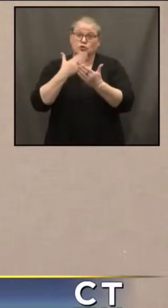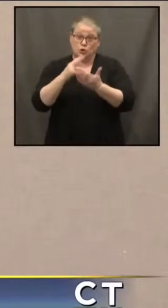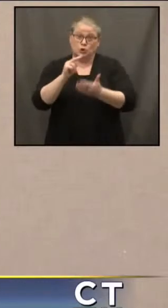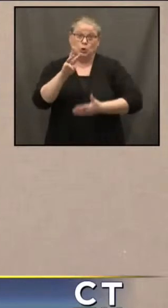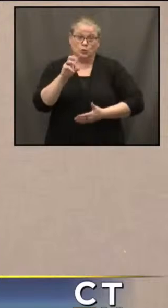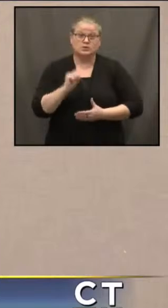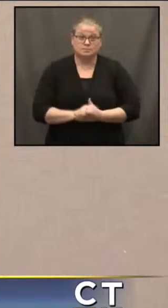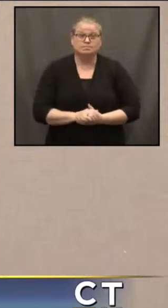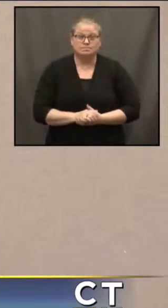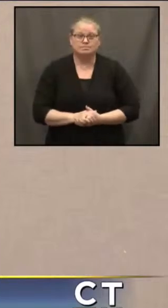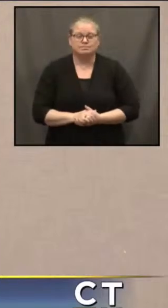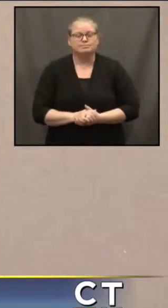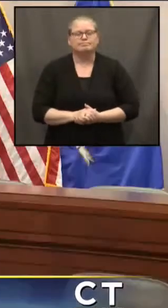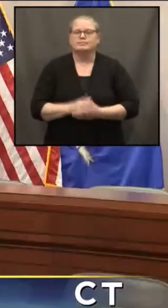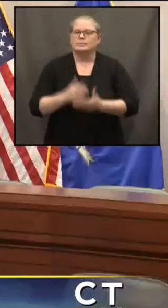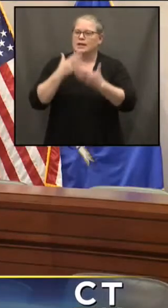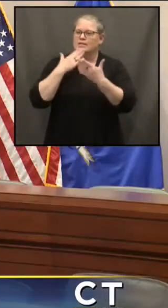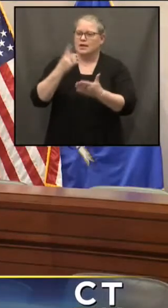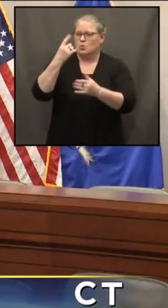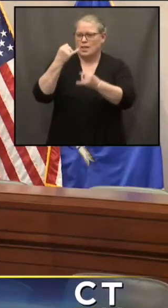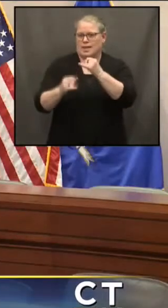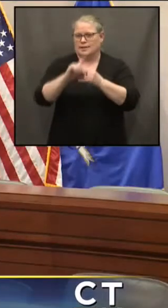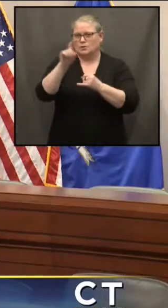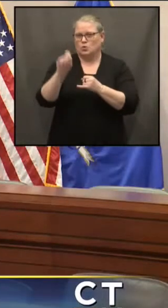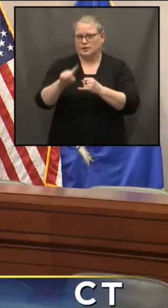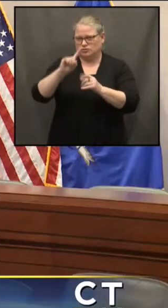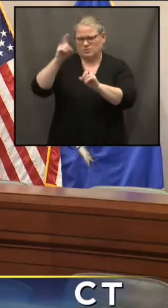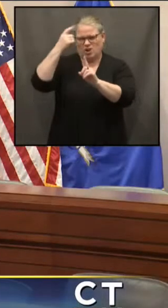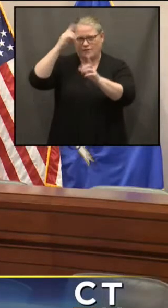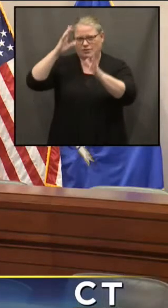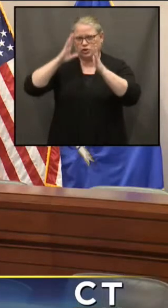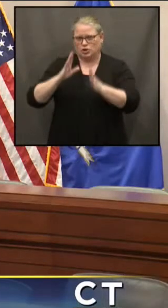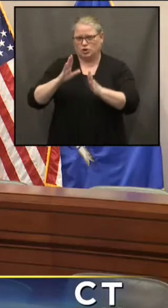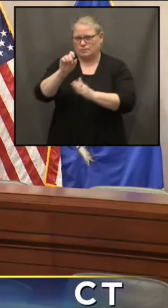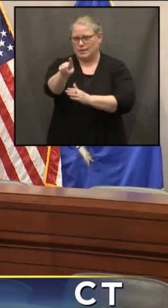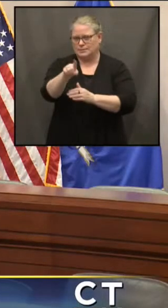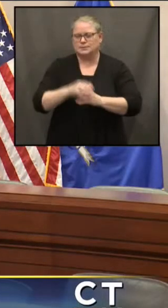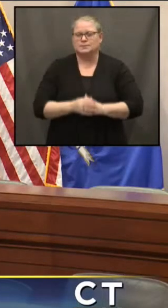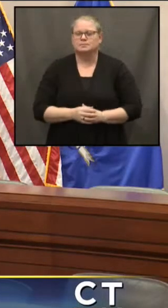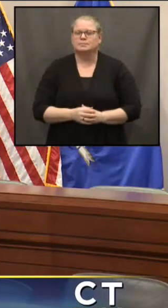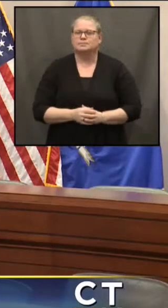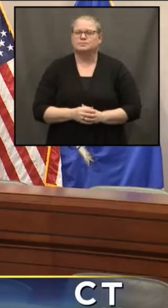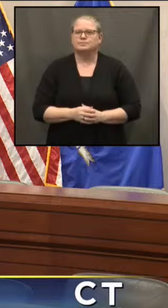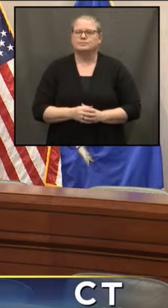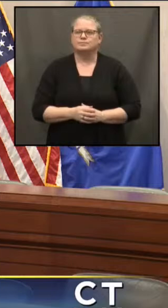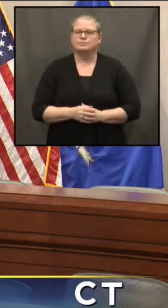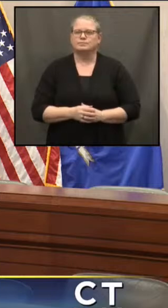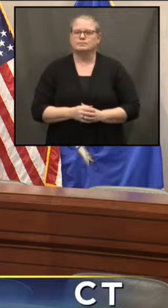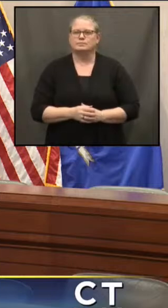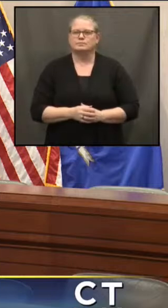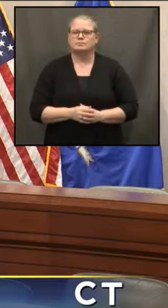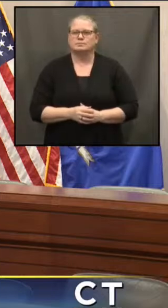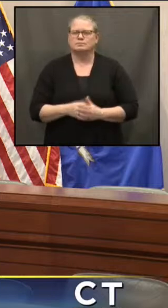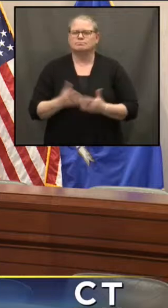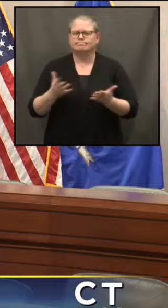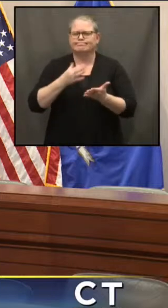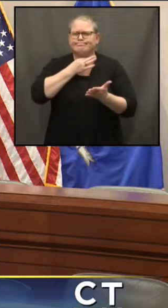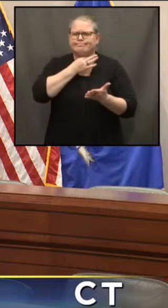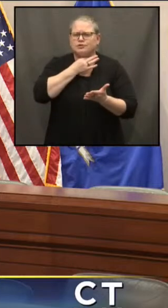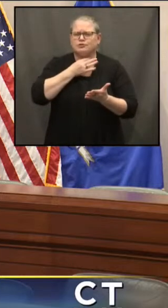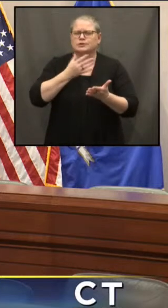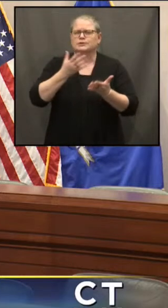question I had for the governor, Dr. Giussani. Is there a sort of I don't know if it's the herd immunity